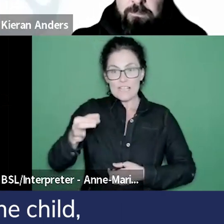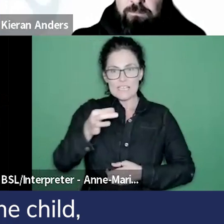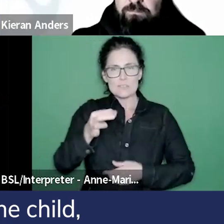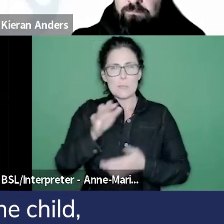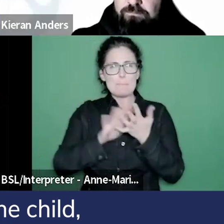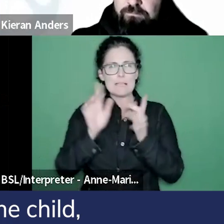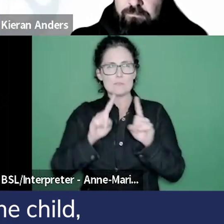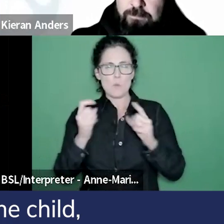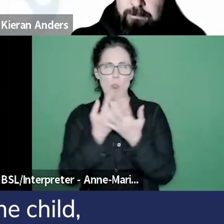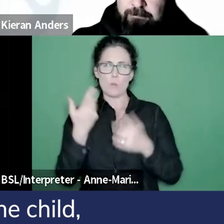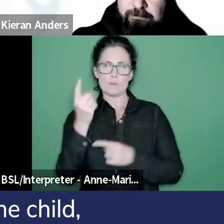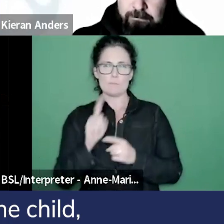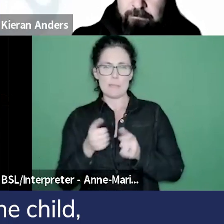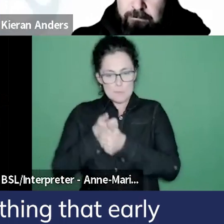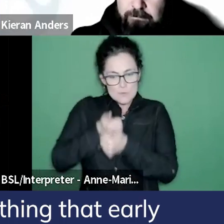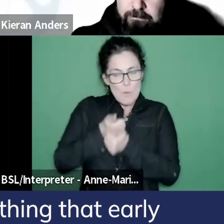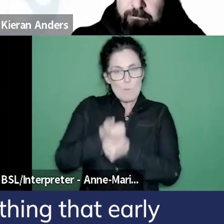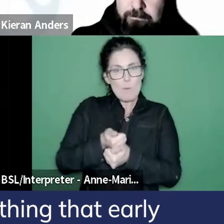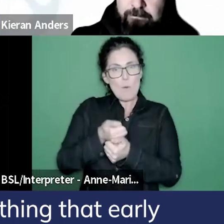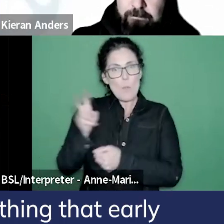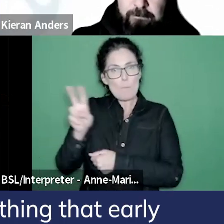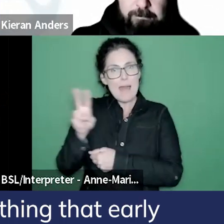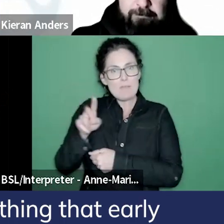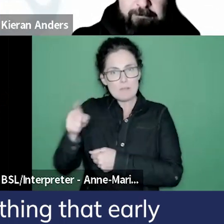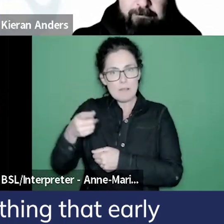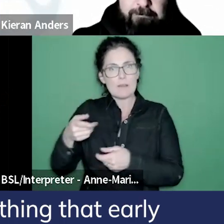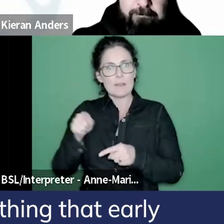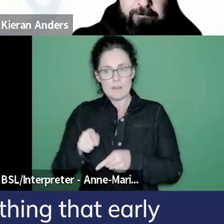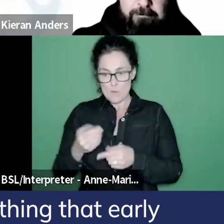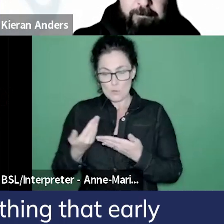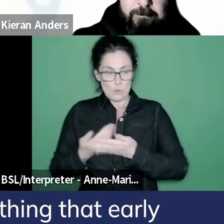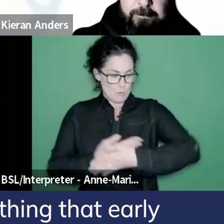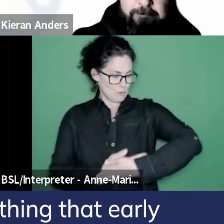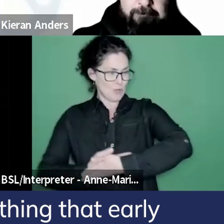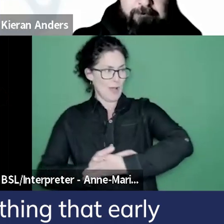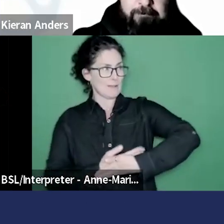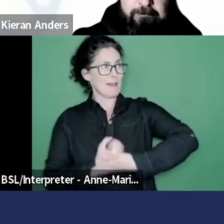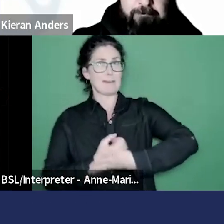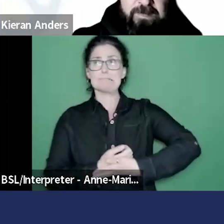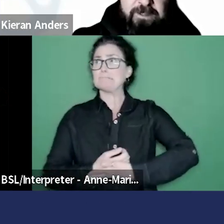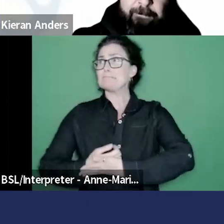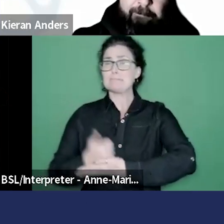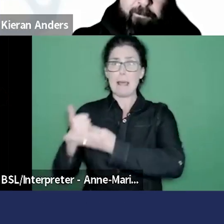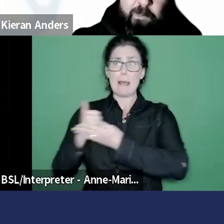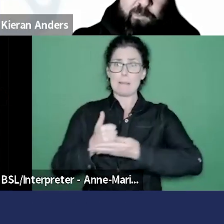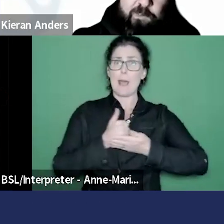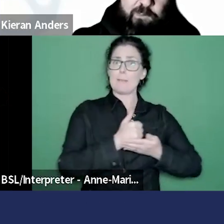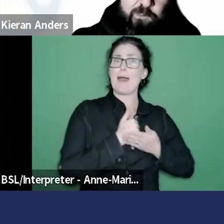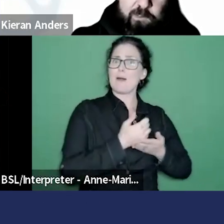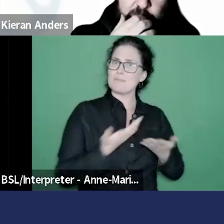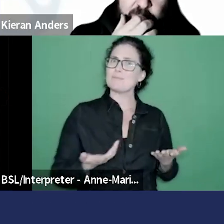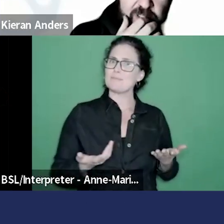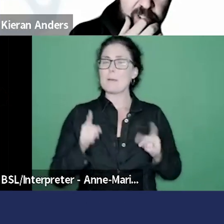parent, around the child, but we don't necessarily have that. But from what you're saying, that's something early year settings can kind of step into that role